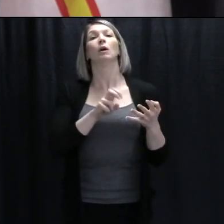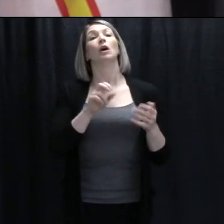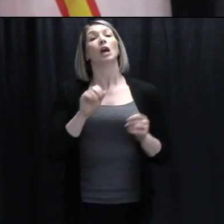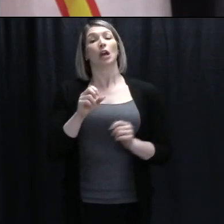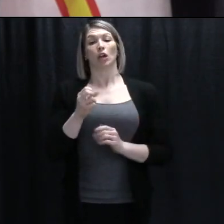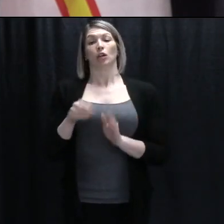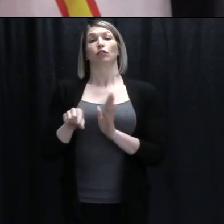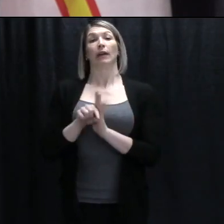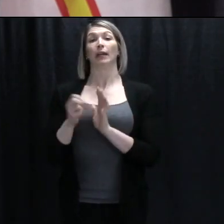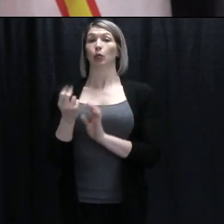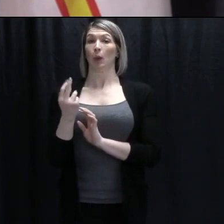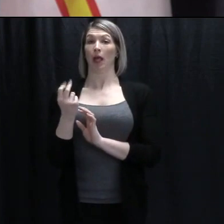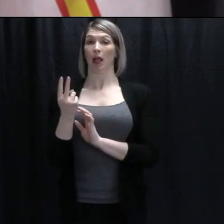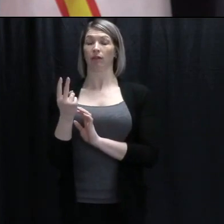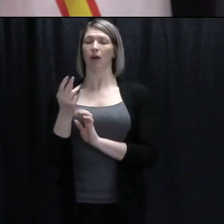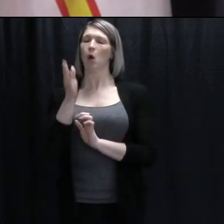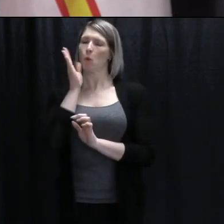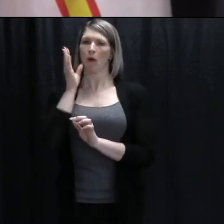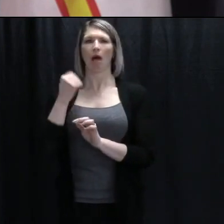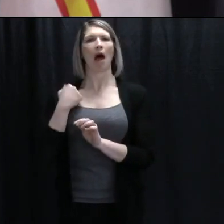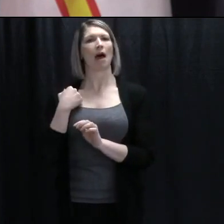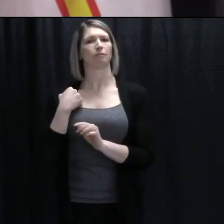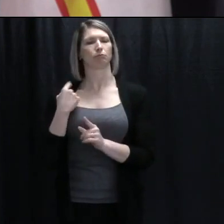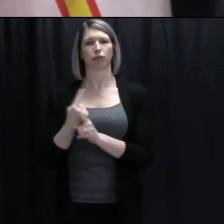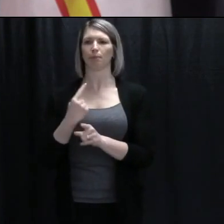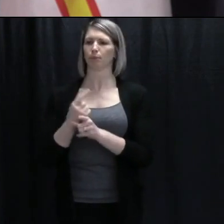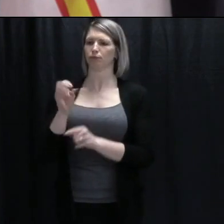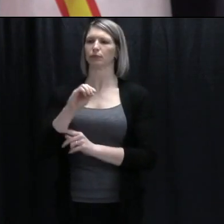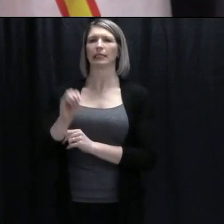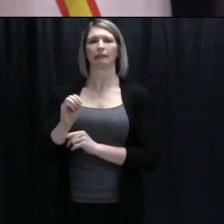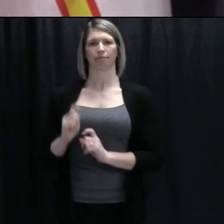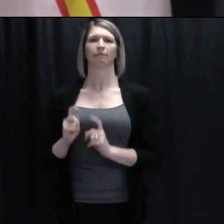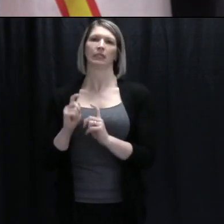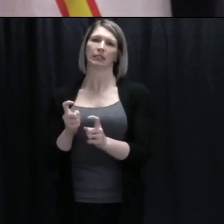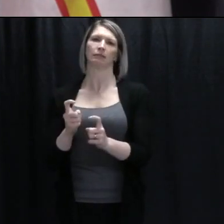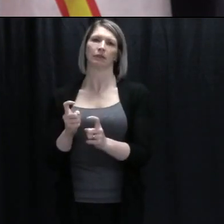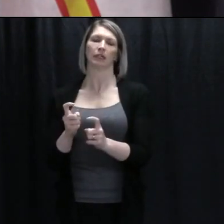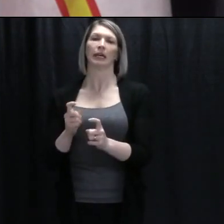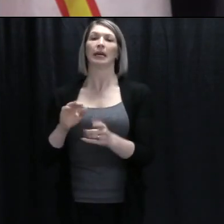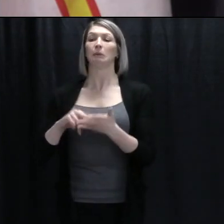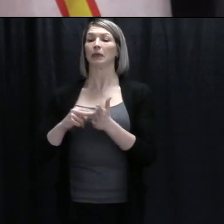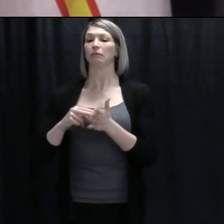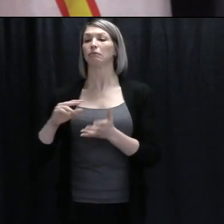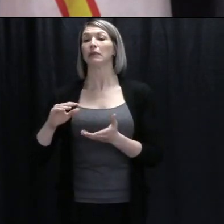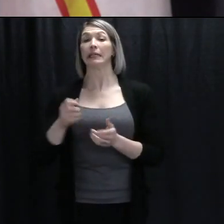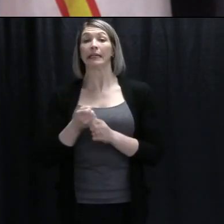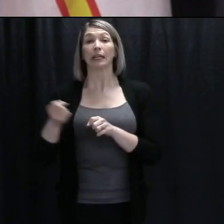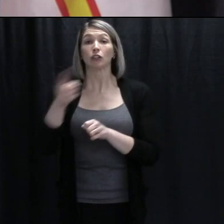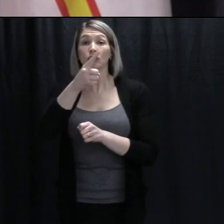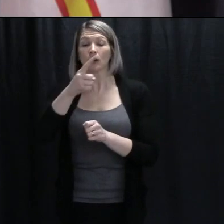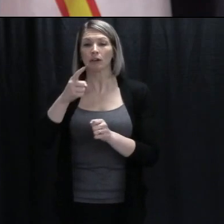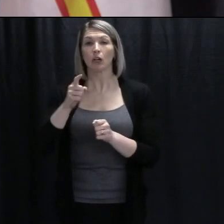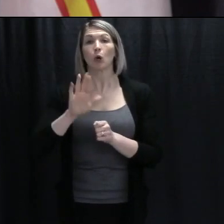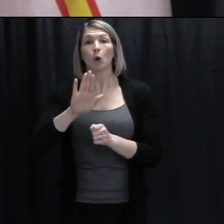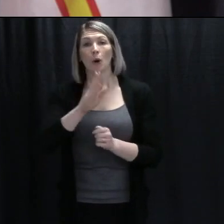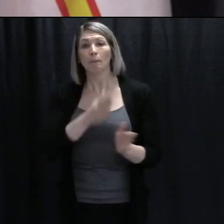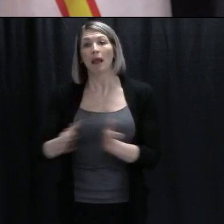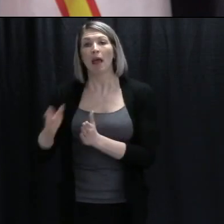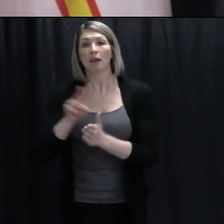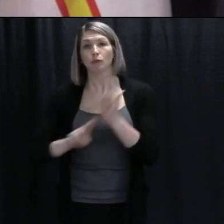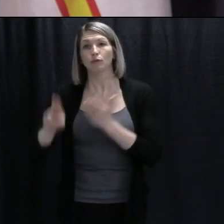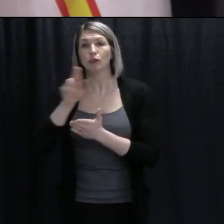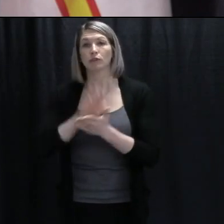will graduate on time, and they will not be disadvantaged in their plans for post-secondary studies. Learning resources